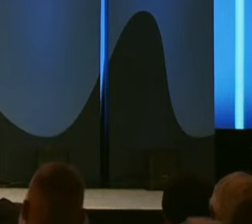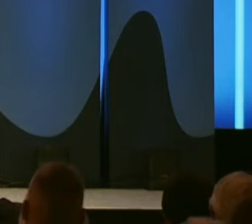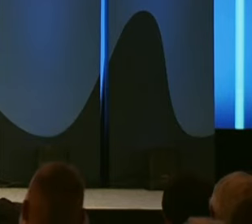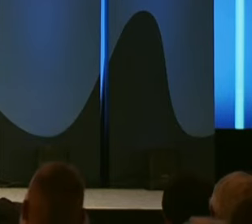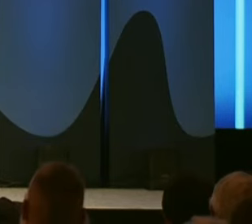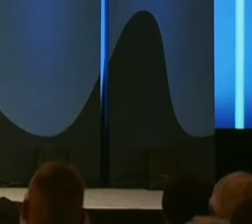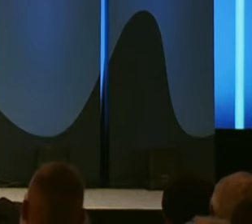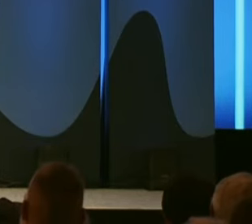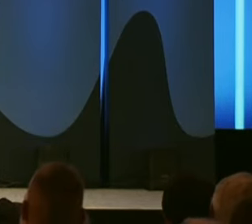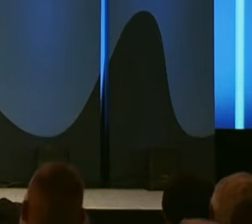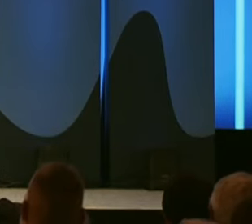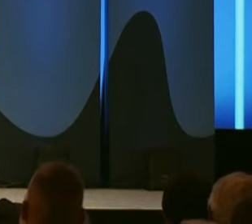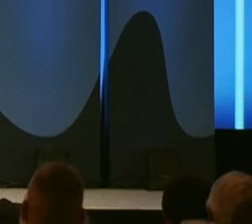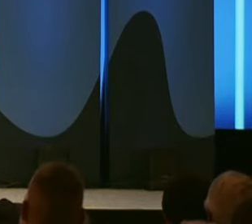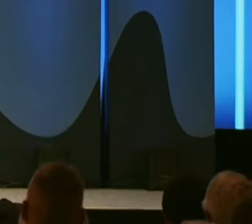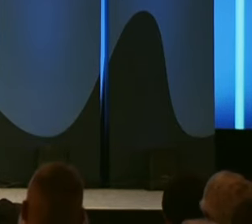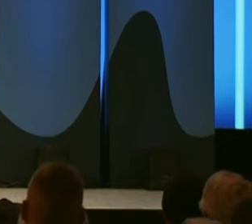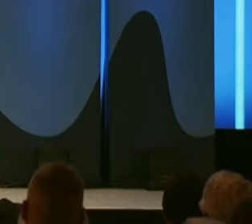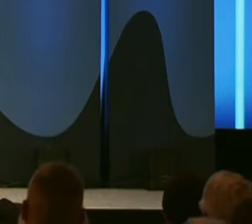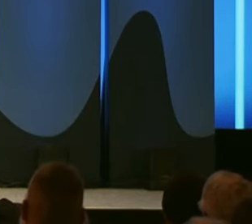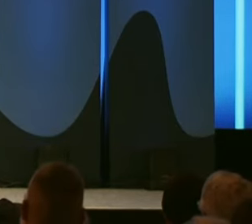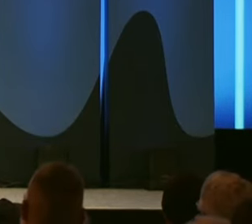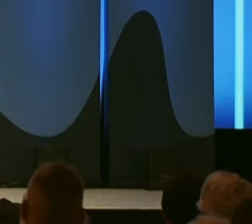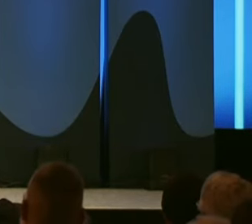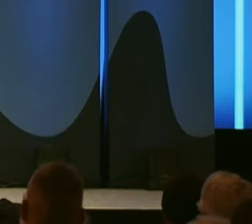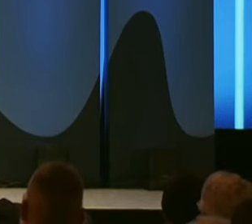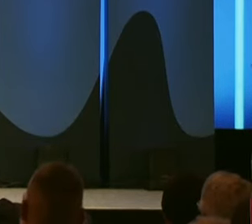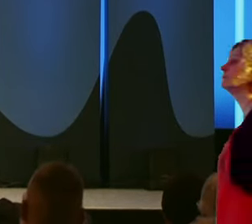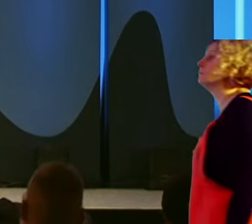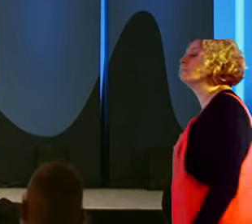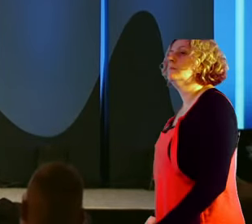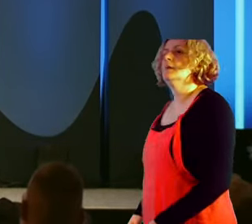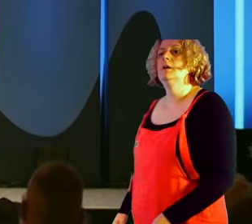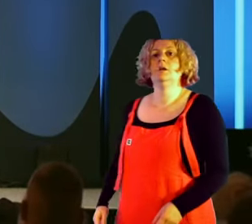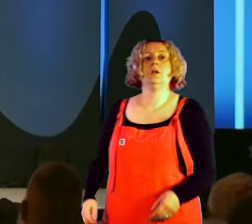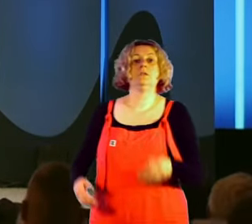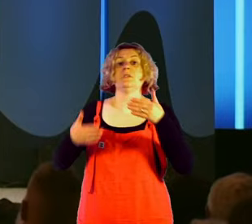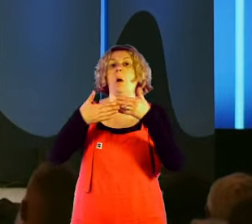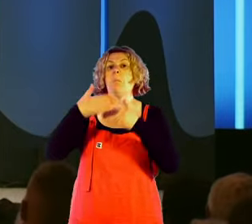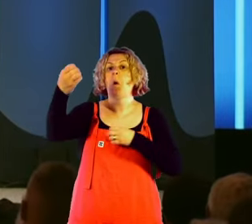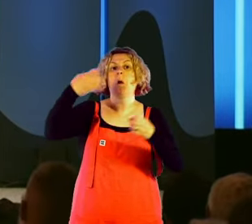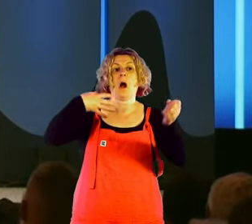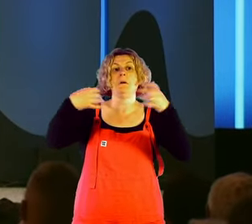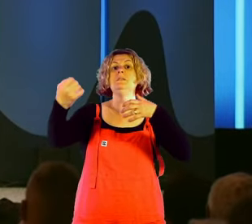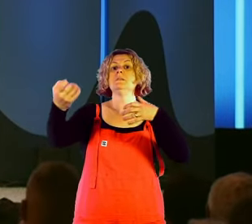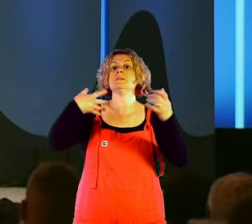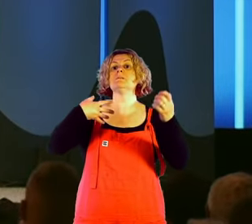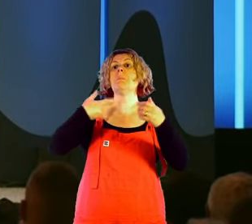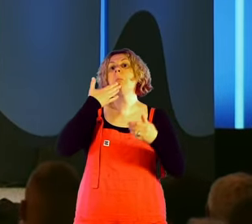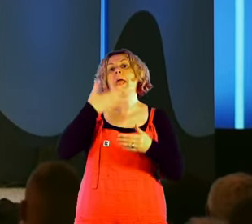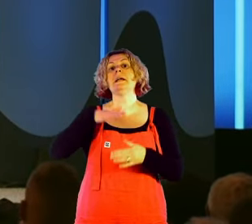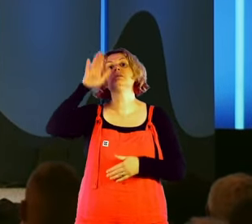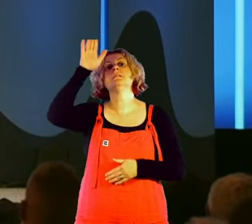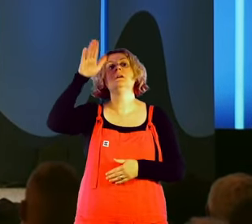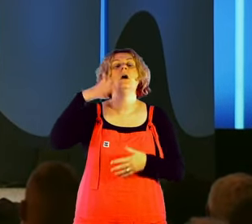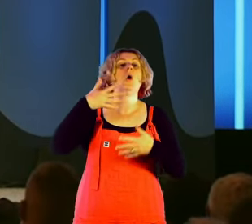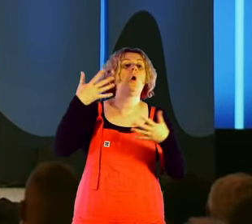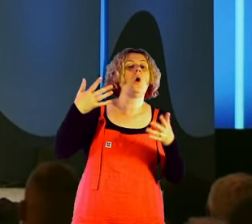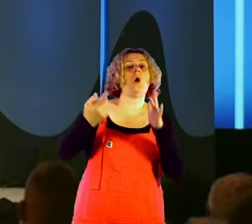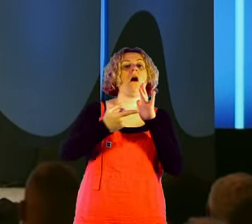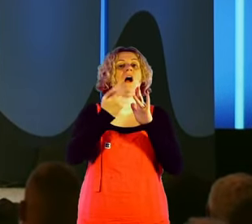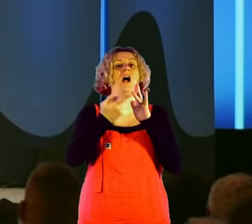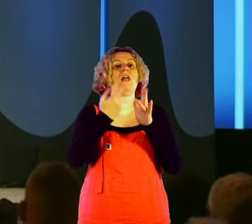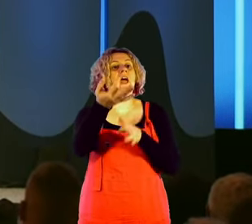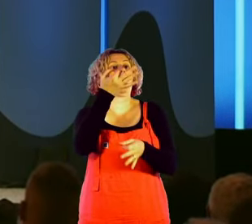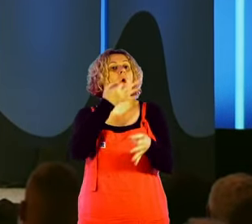you've got more comments on that, but also if you've got other questions about what we've talked about, the different ways in which our humanity is